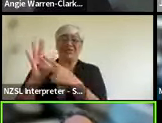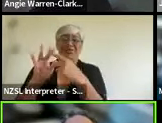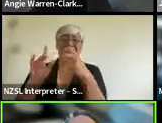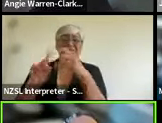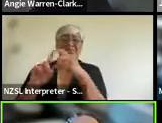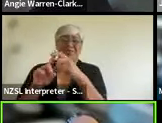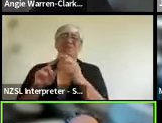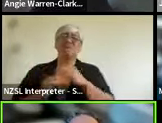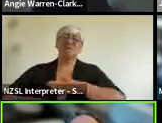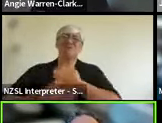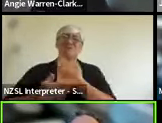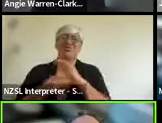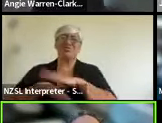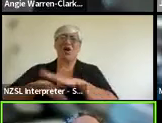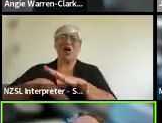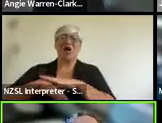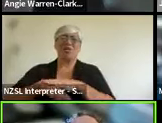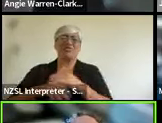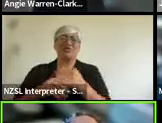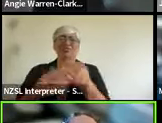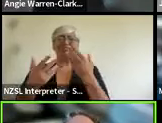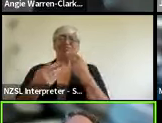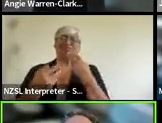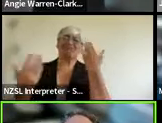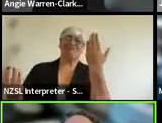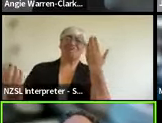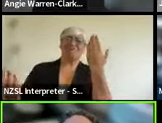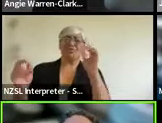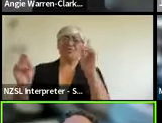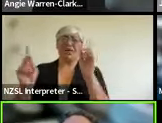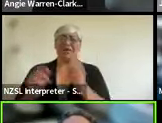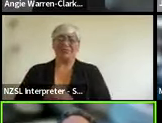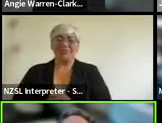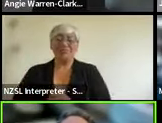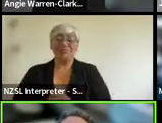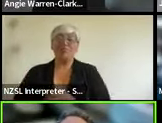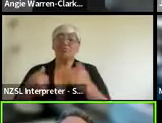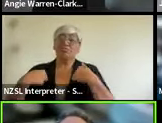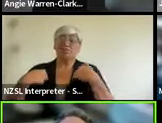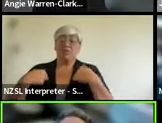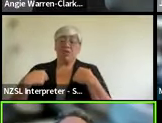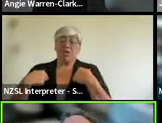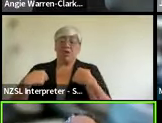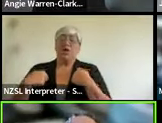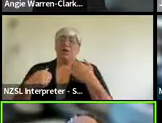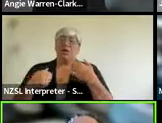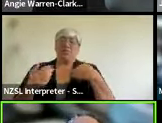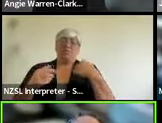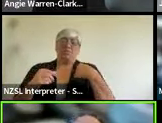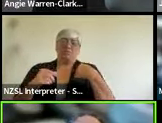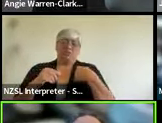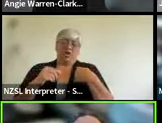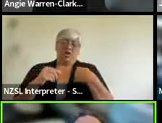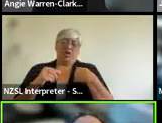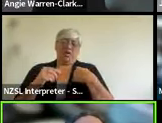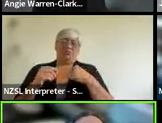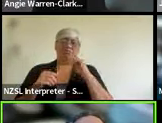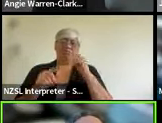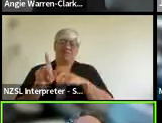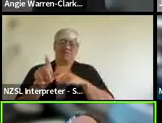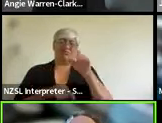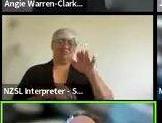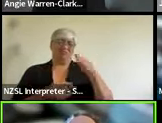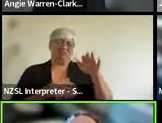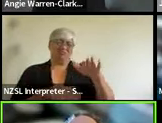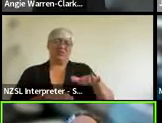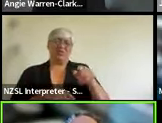and I appreciate the opportunity to make an oral submission today. I'm coming to you as a parent and caregiver of a young person who has